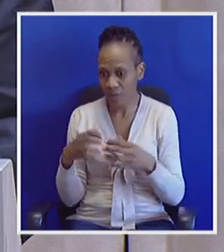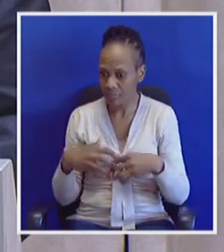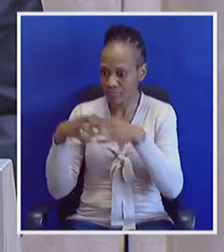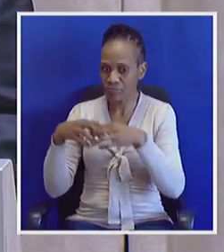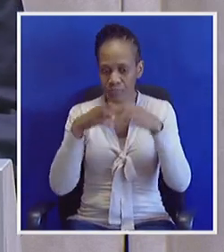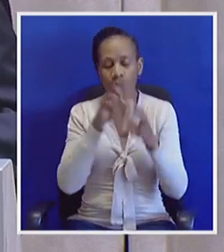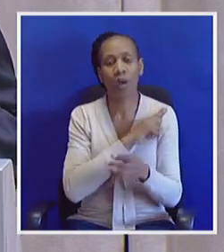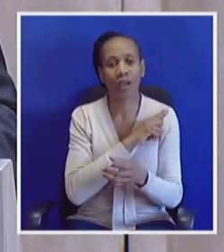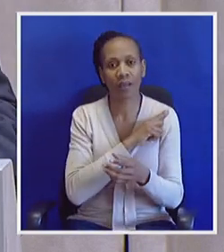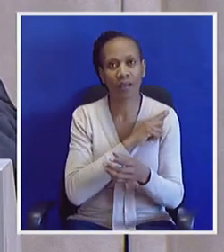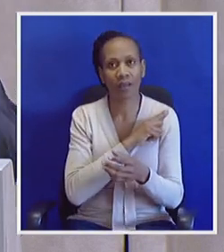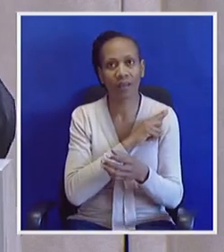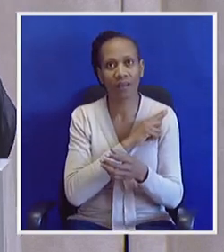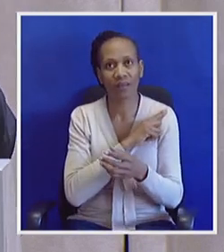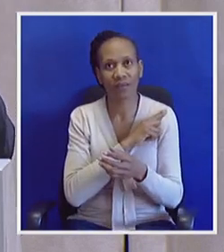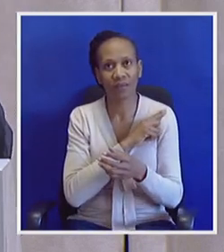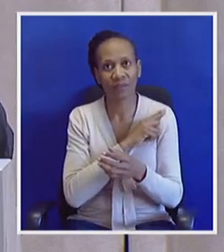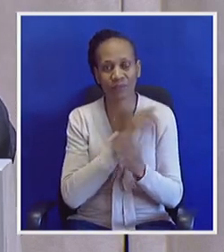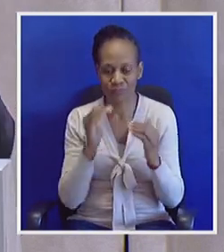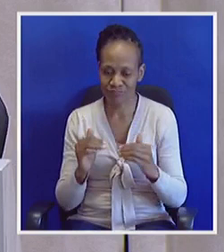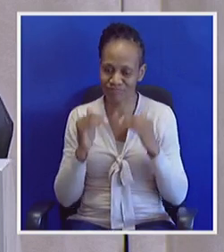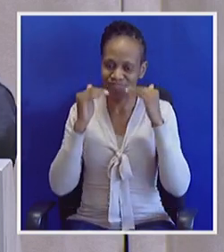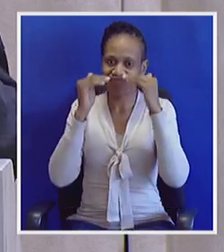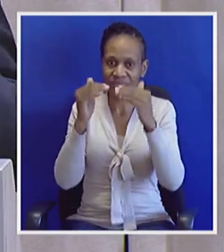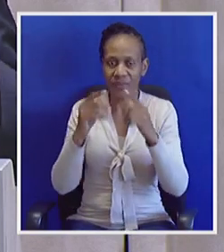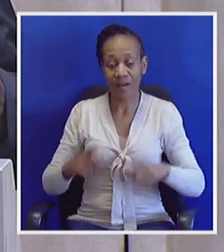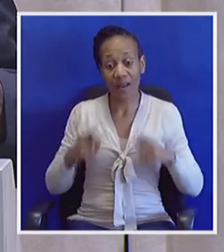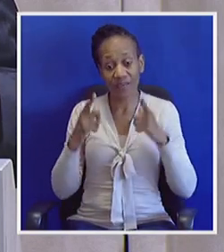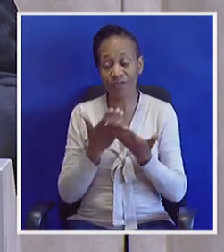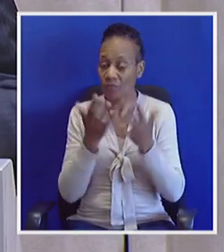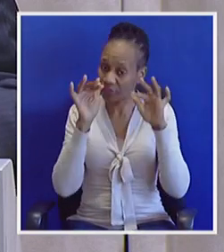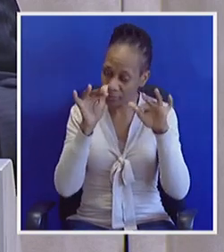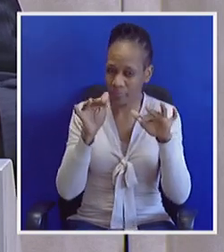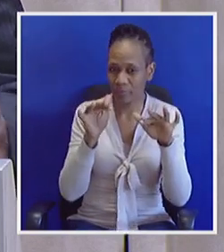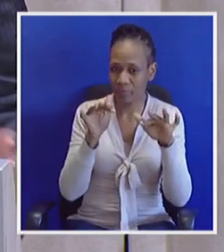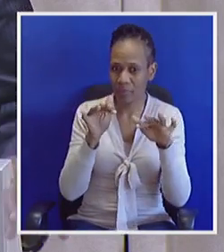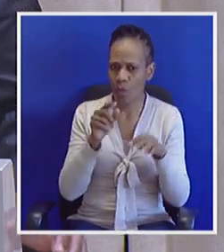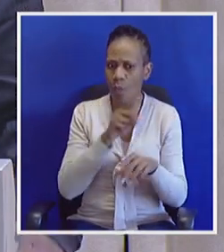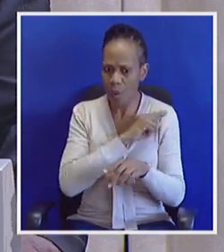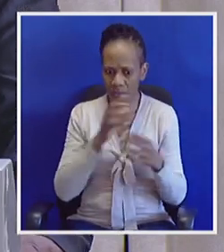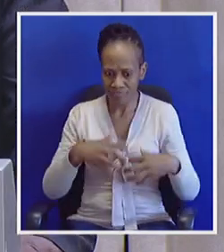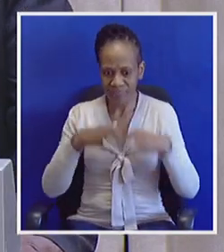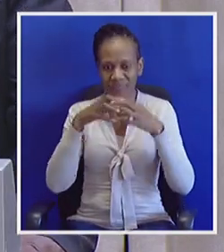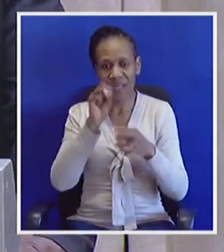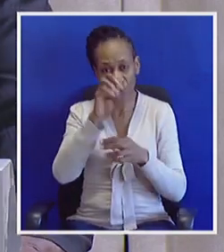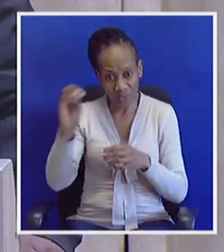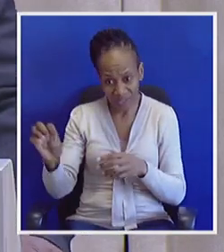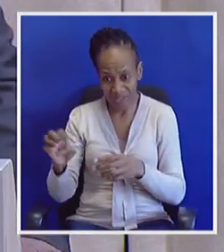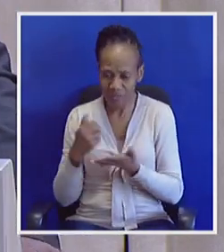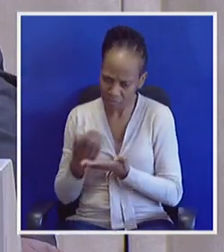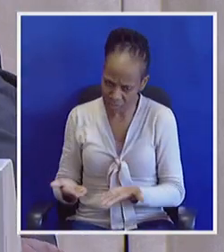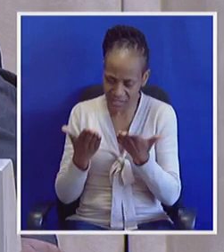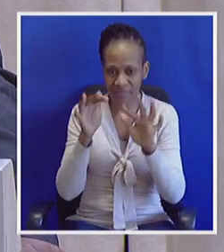reason but to advance the interests of our people. That's what they were set up for. So that is a